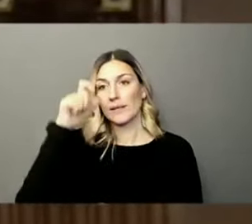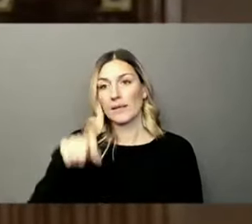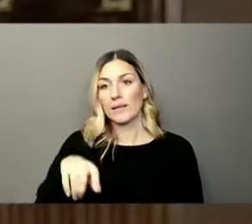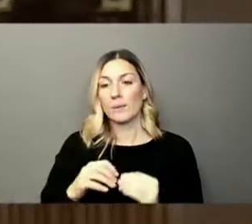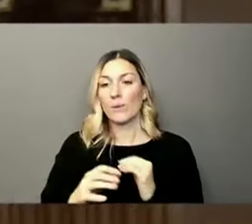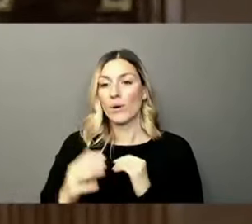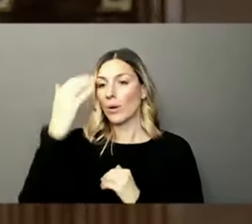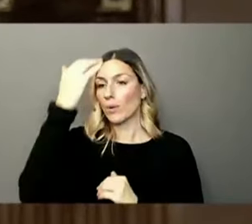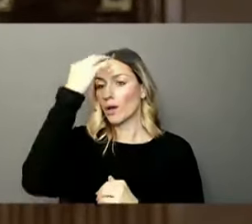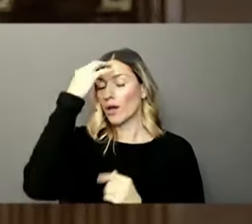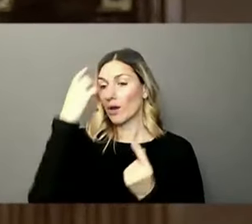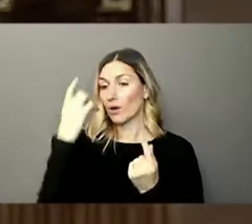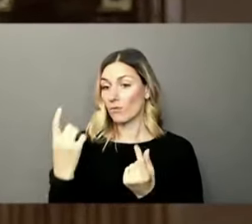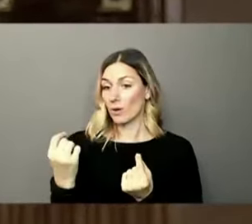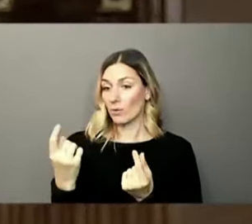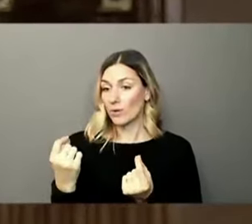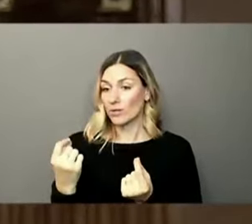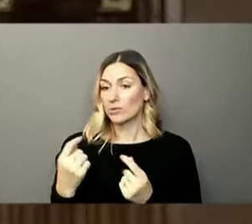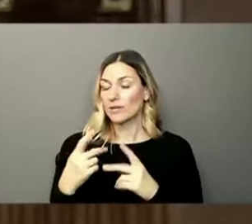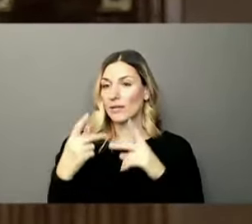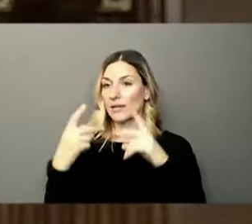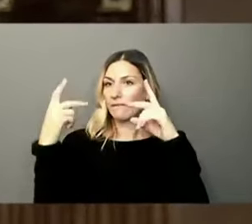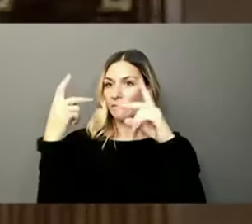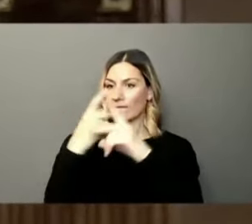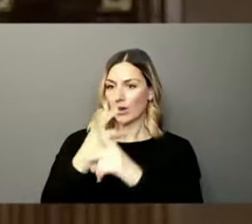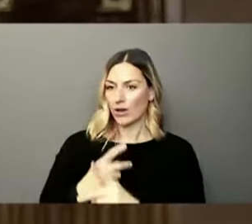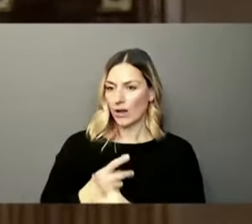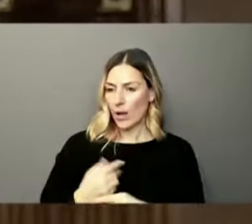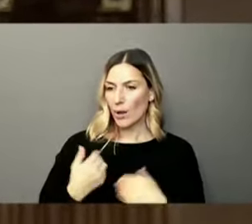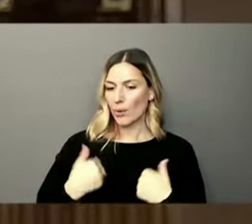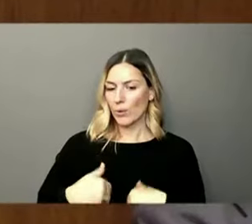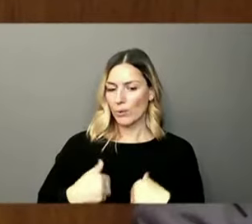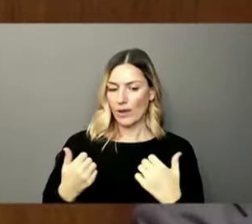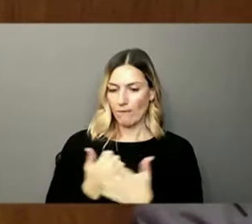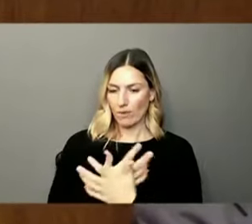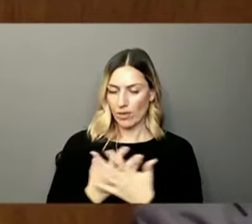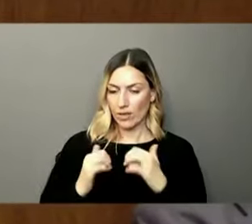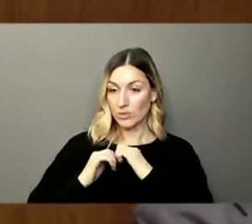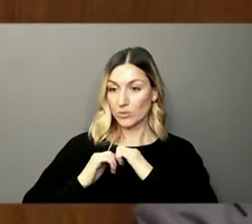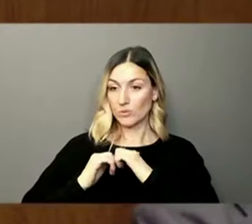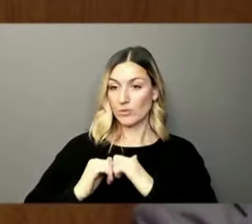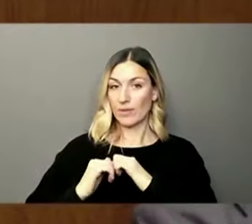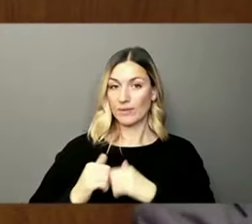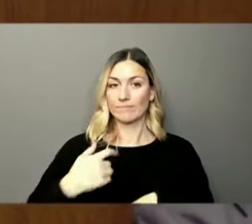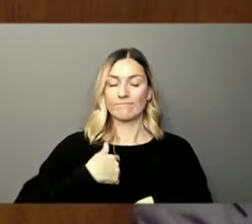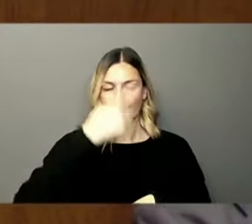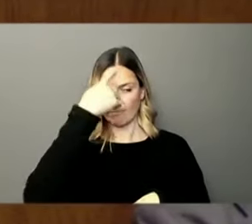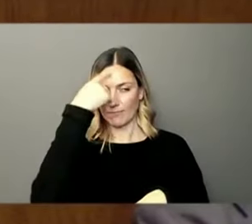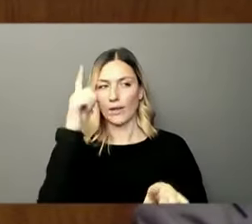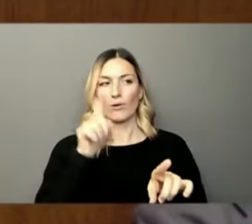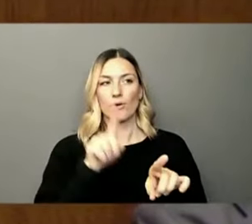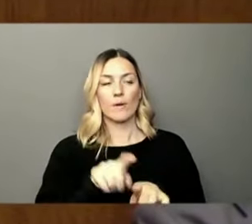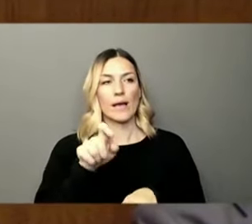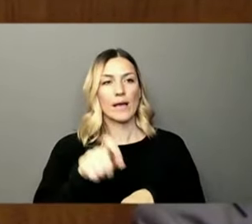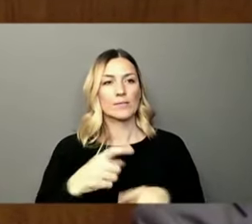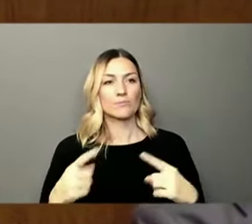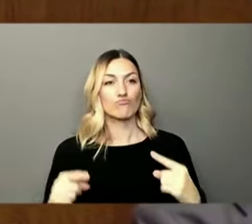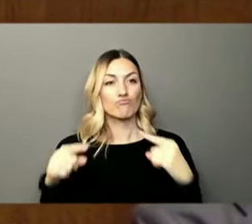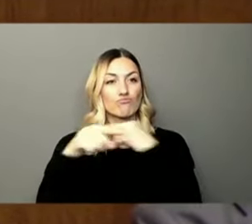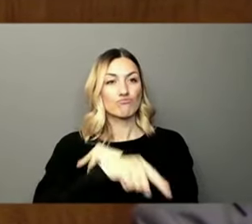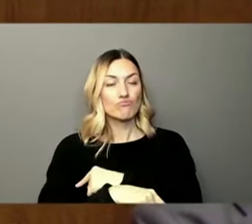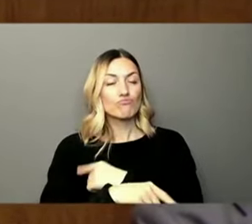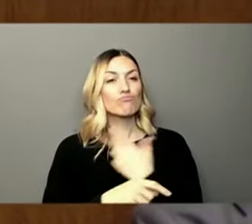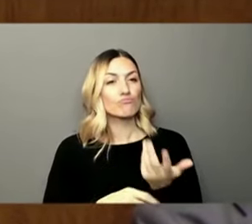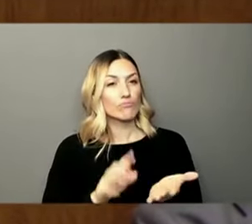what we're doing and figuring the direction out together. I agree. It has to be bidirectional. We have to learn from